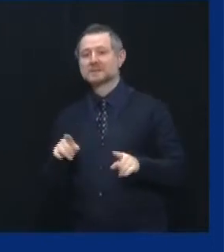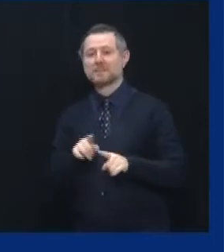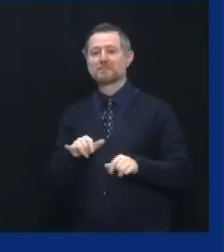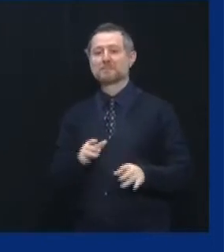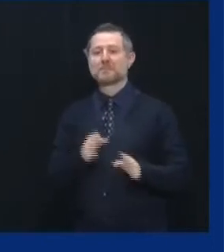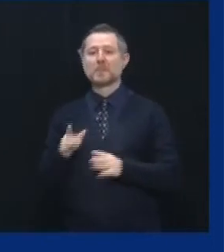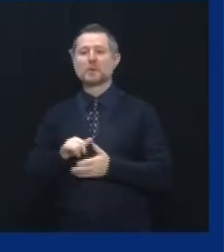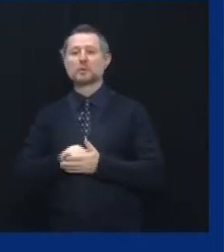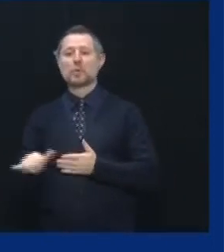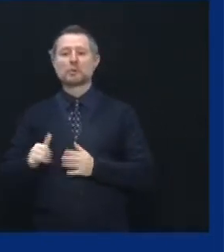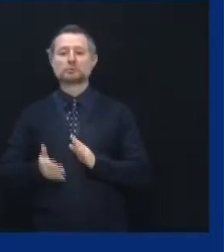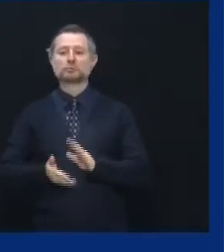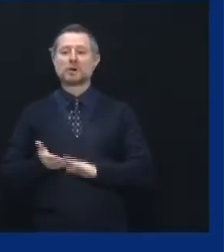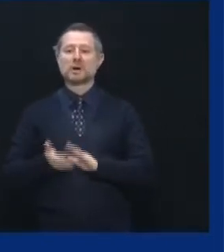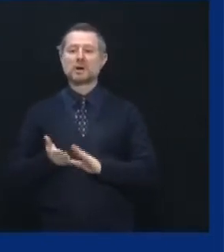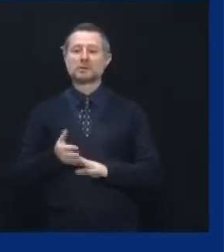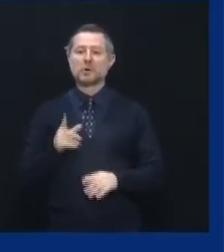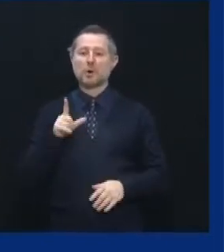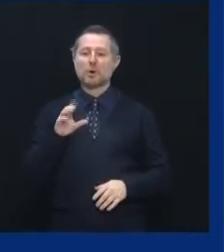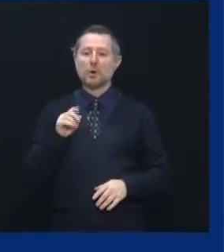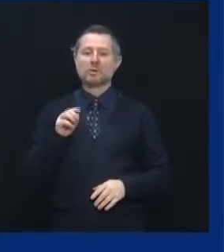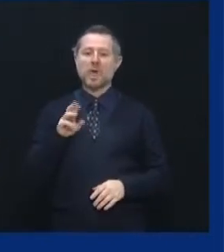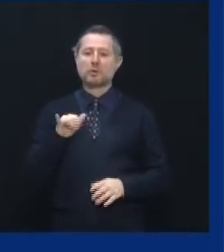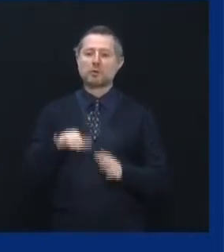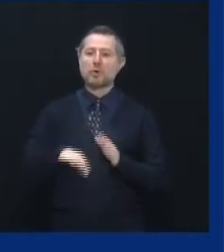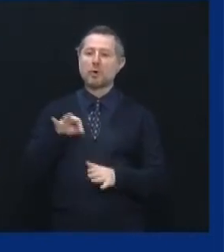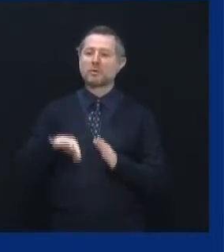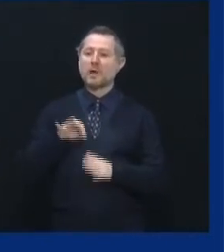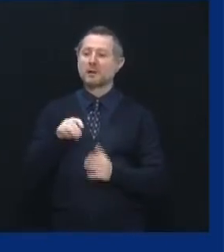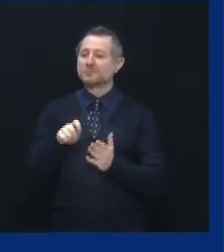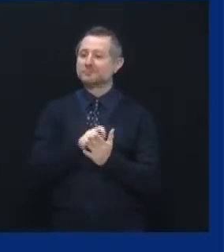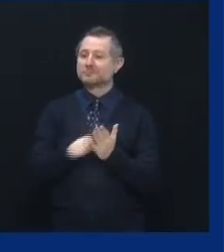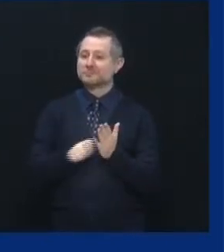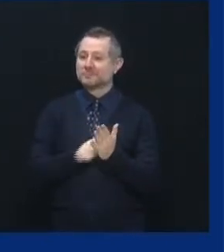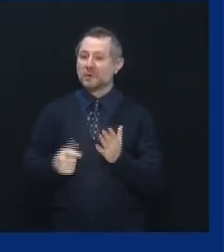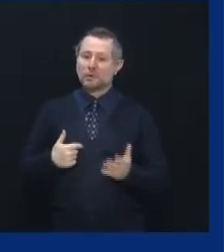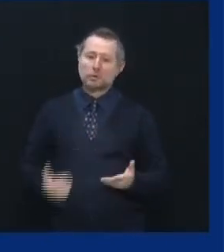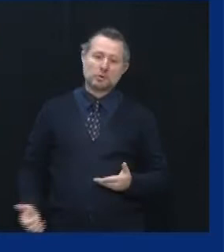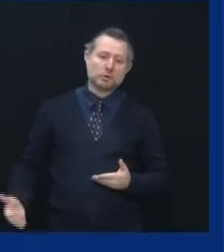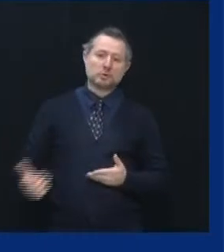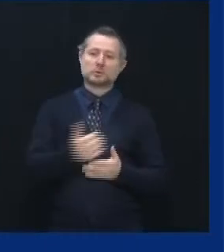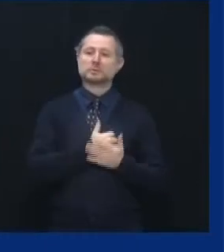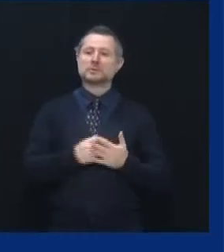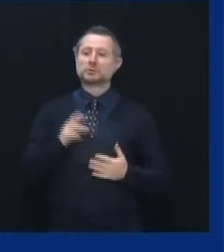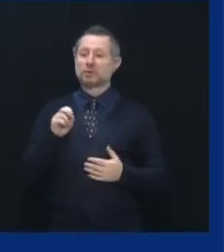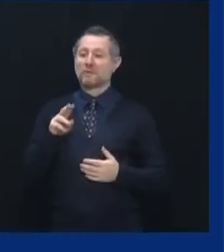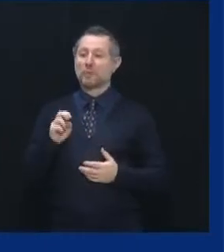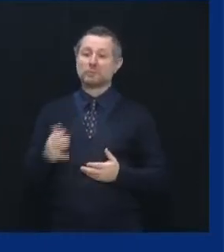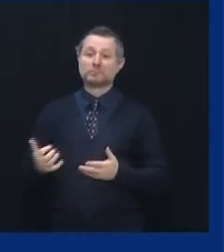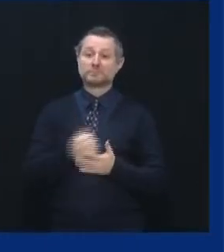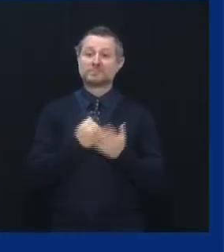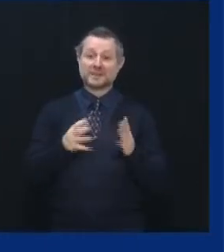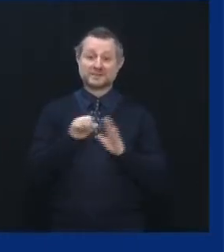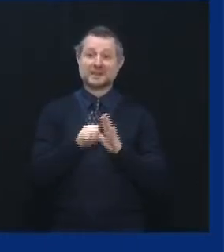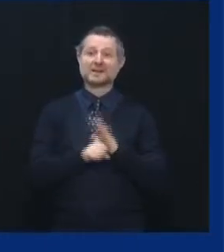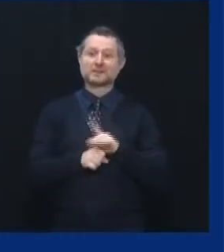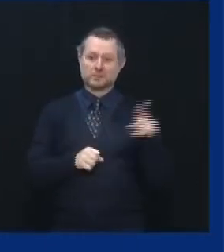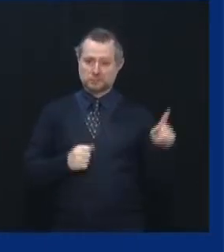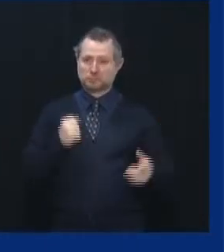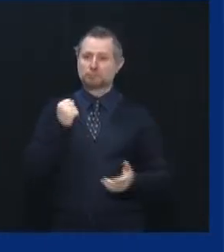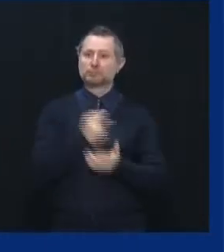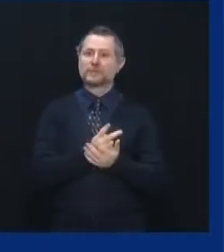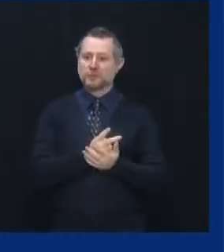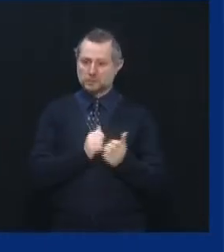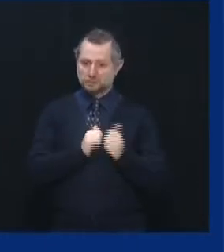Marcia, where the state gets the revenues. Many states have done sports betting, but they